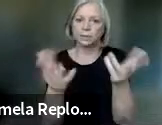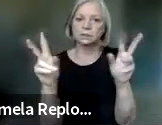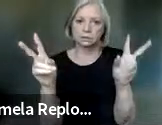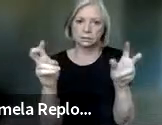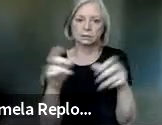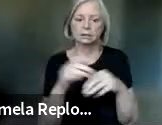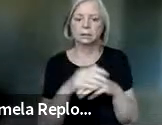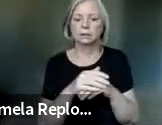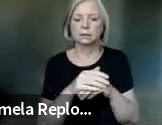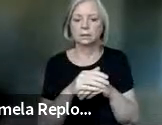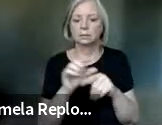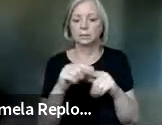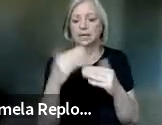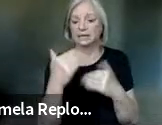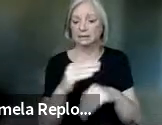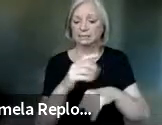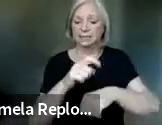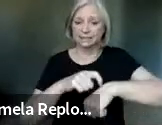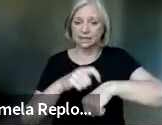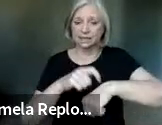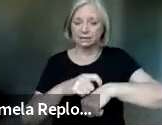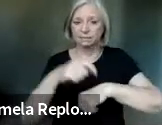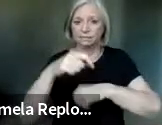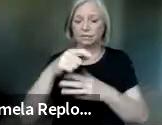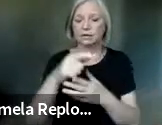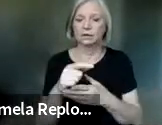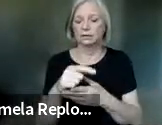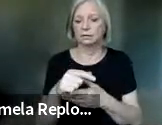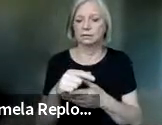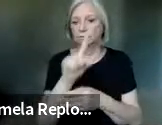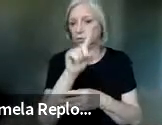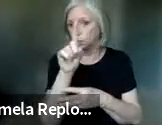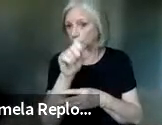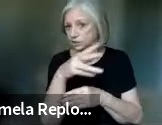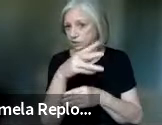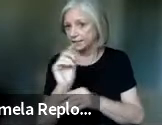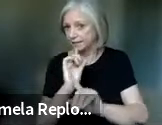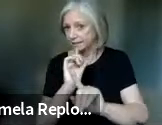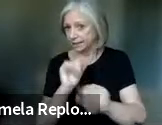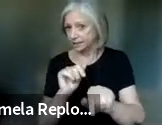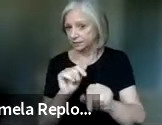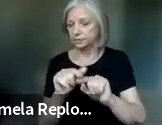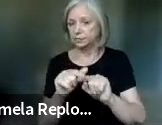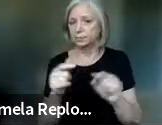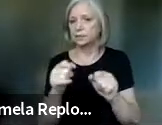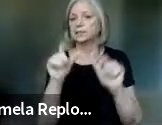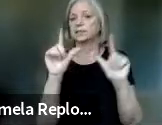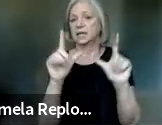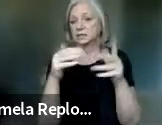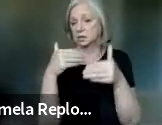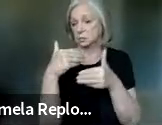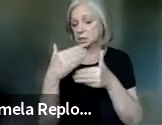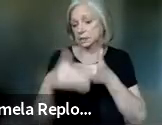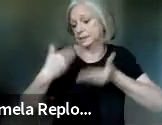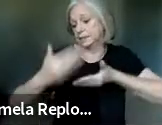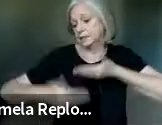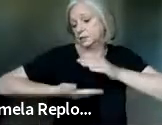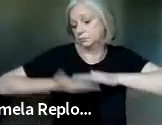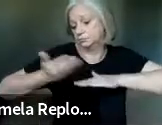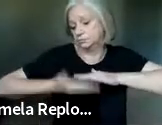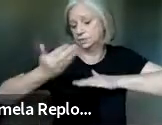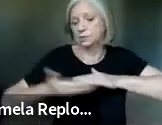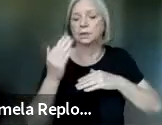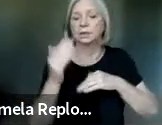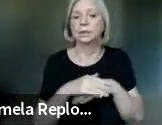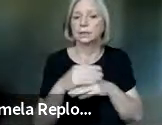of time now for some questions and answers. And so I do want to keep moving through our slides. A number of you submitted some questions in advance.